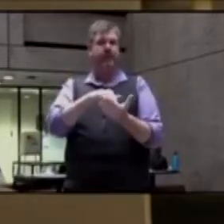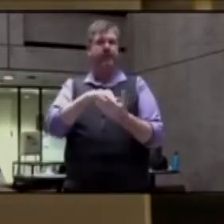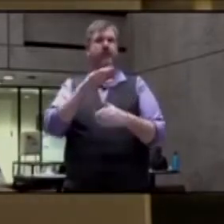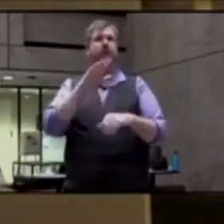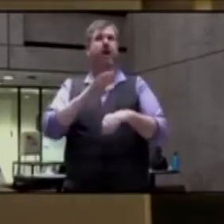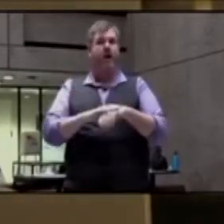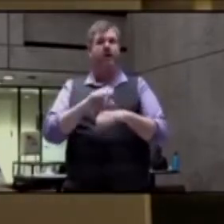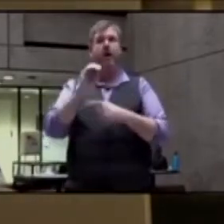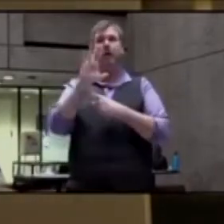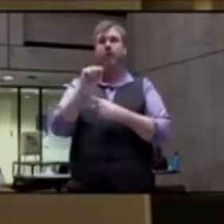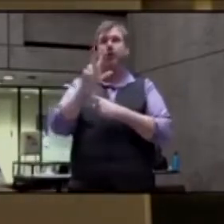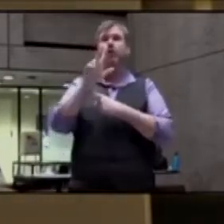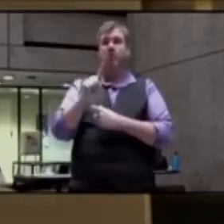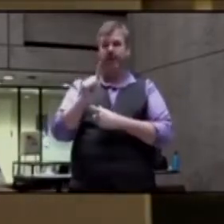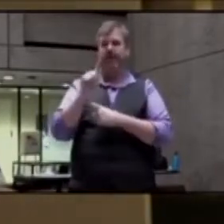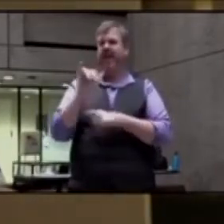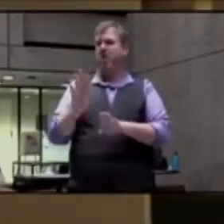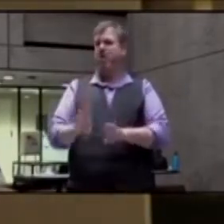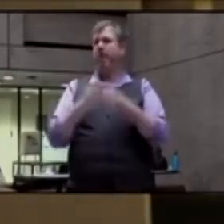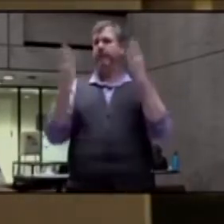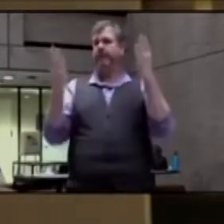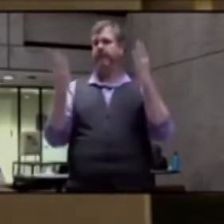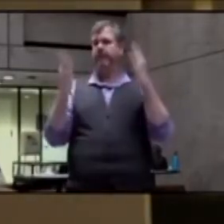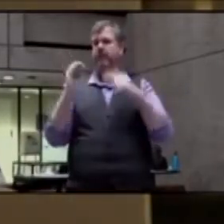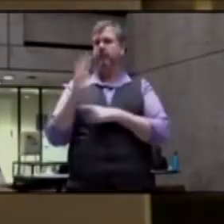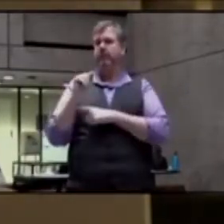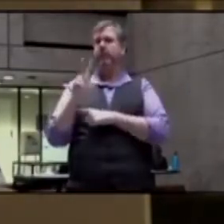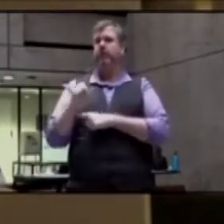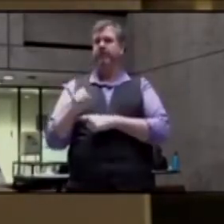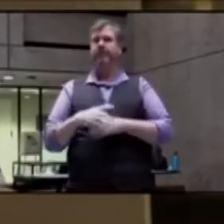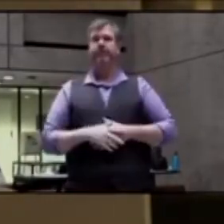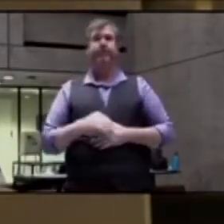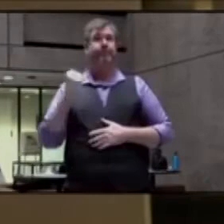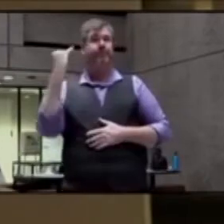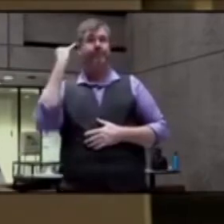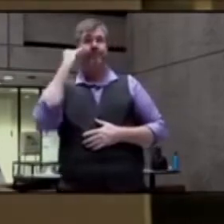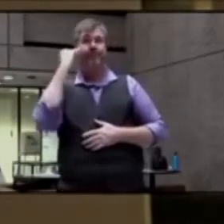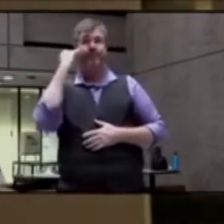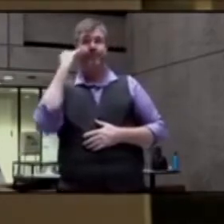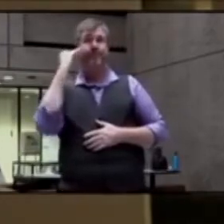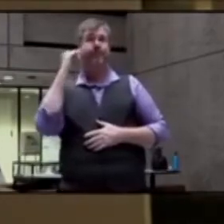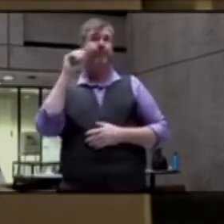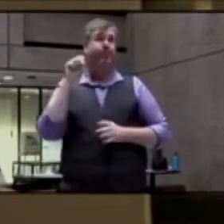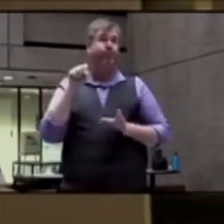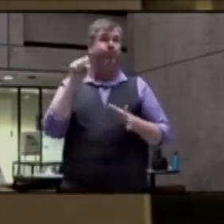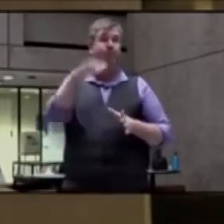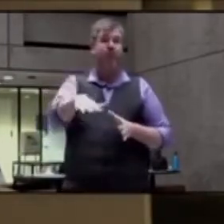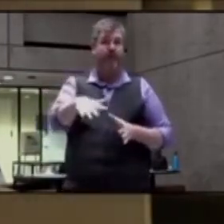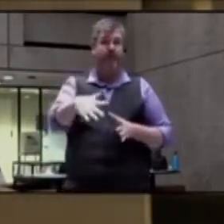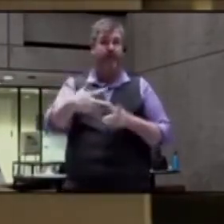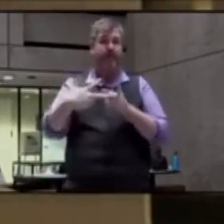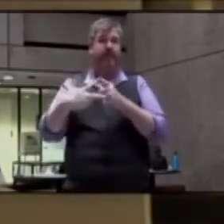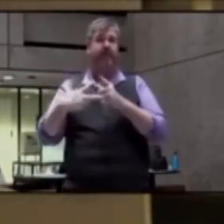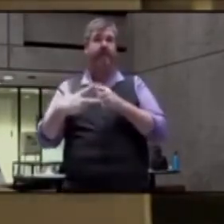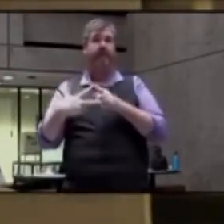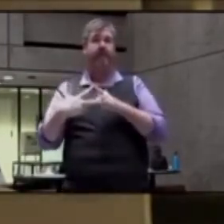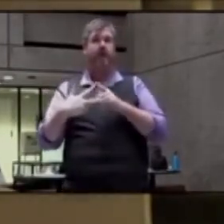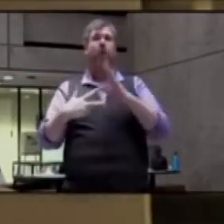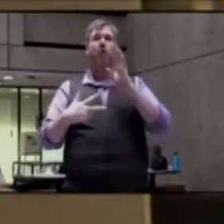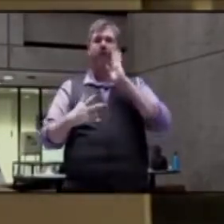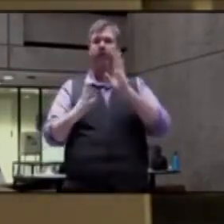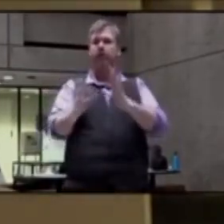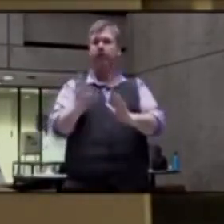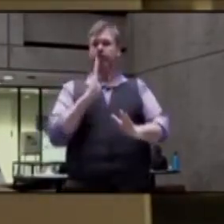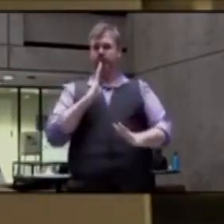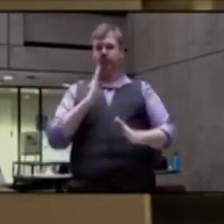into a registrar's drop box or into a vote center, it goes directly into our hands at the registrar of voters.